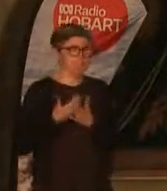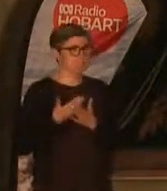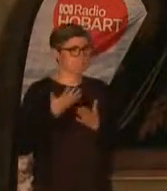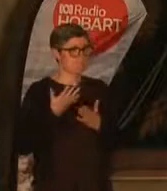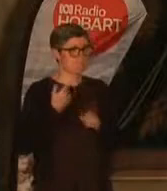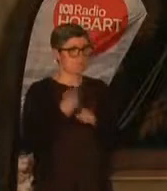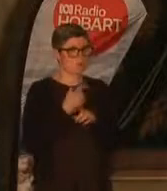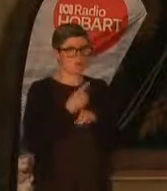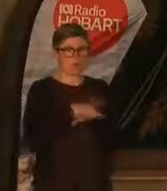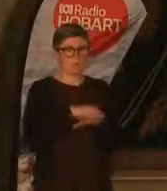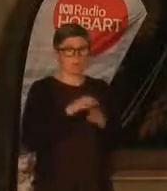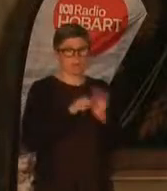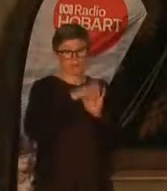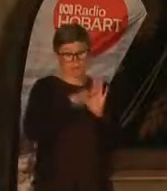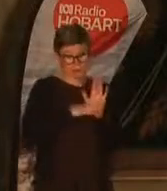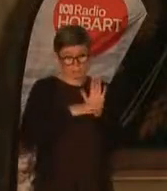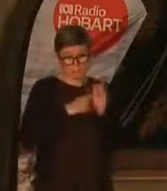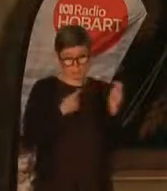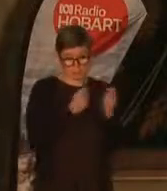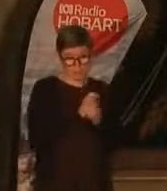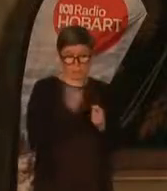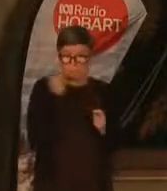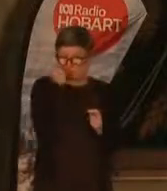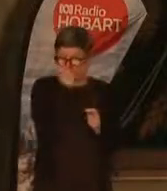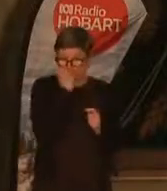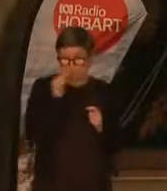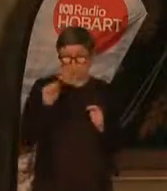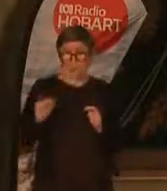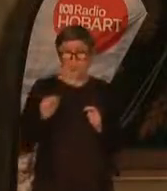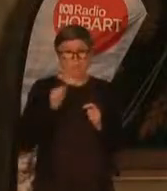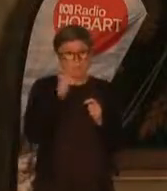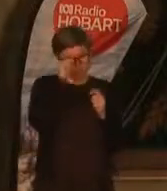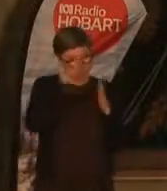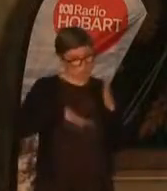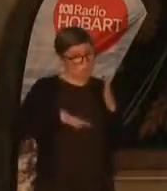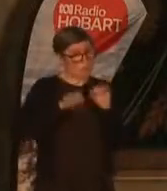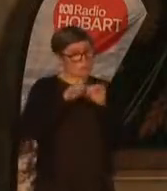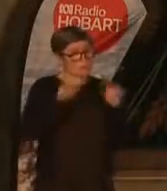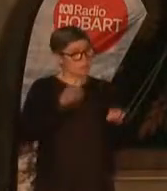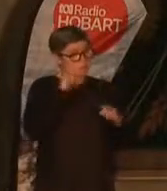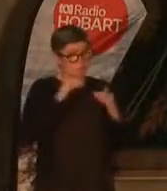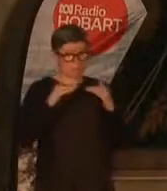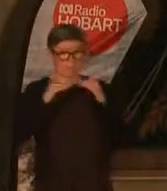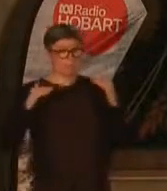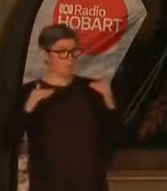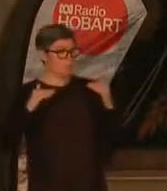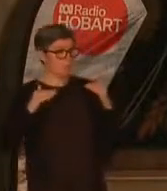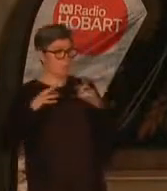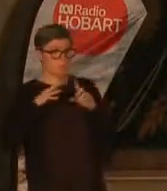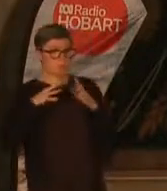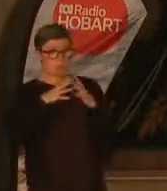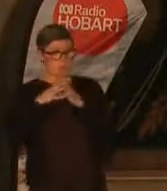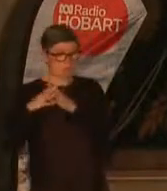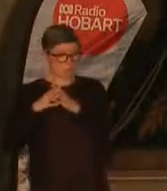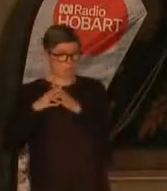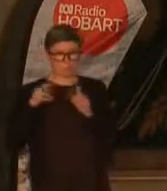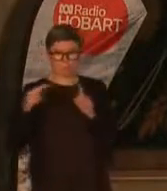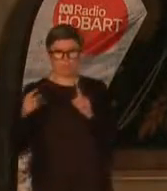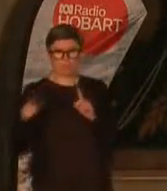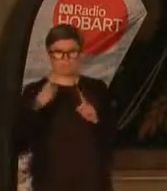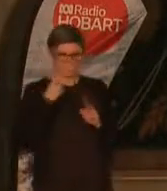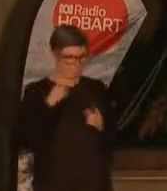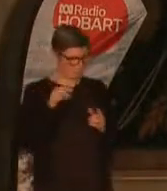where Maori knowledge systems were going to be recognised as on parity with Western knowledge systems. And they said this was patently ludicrous